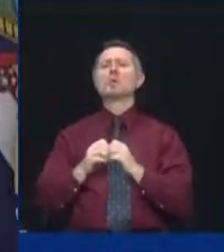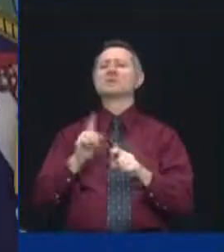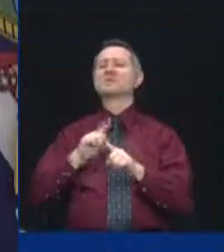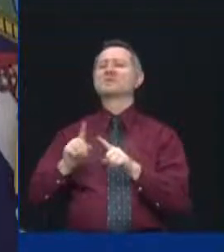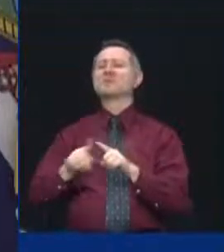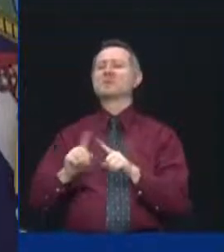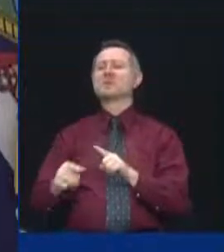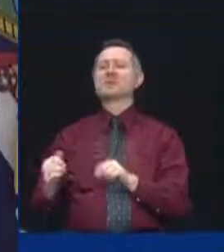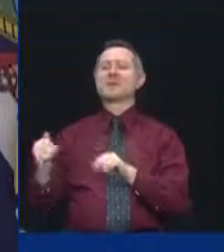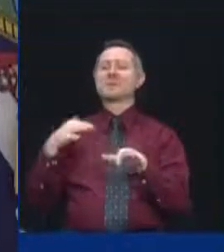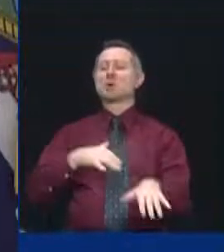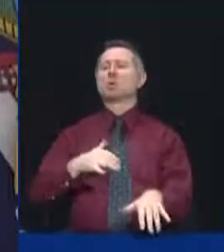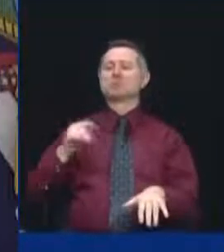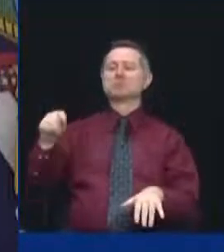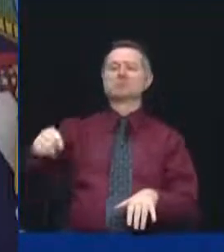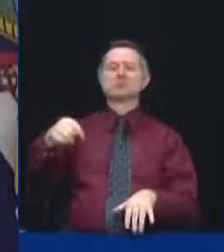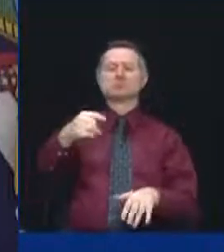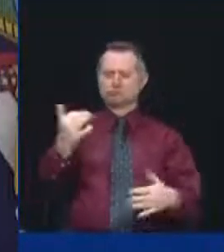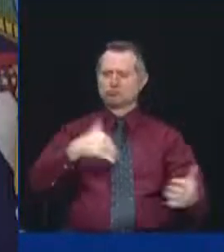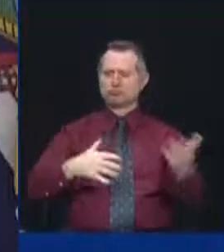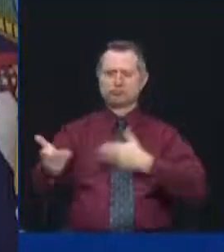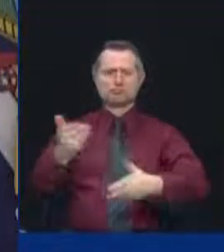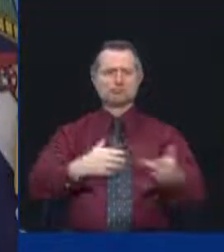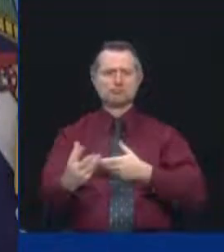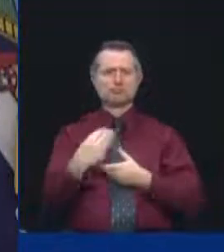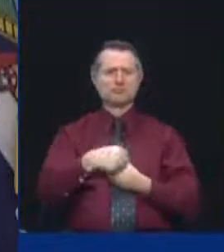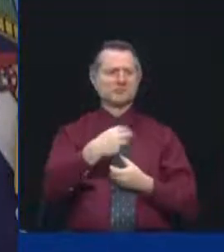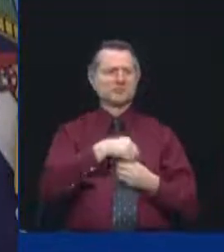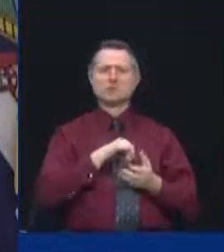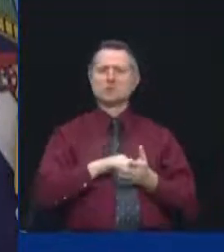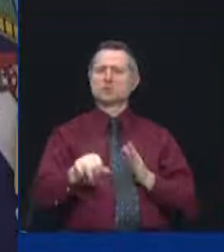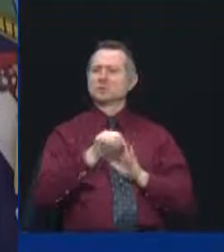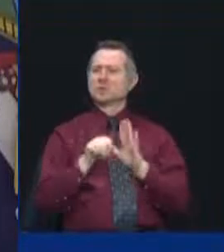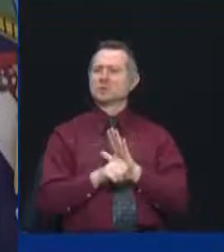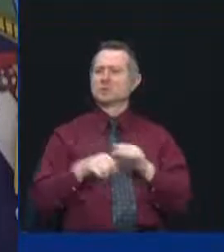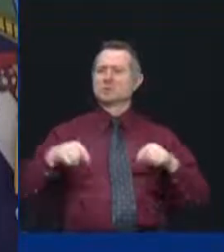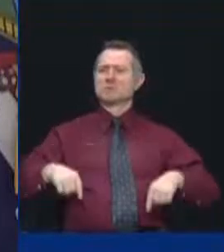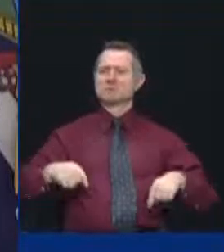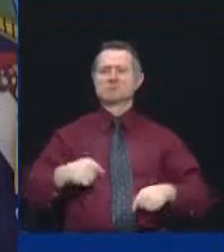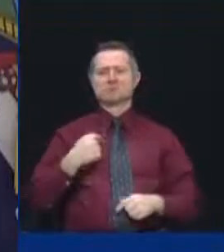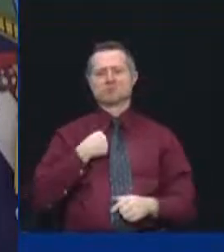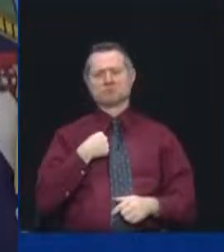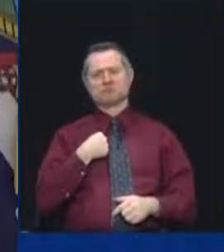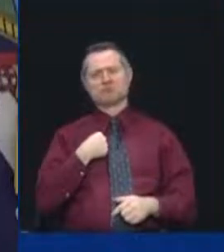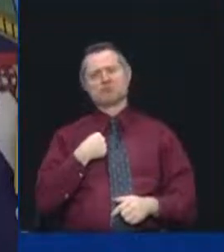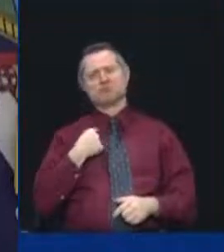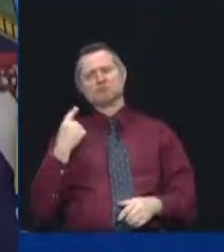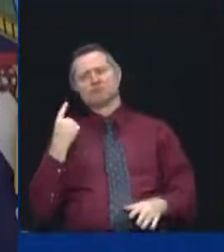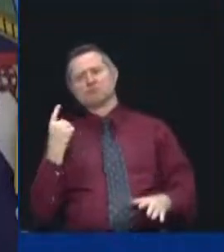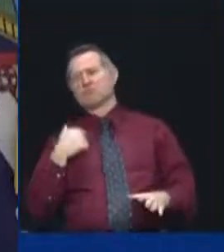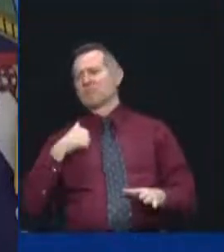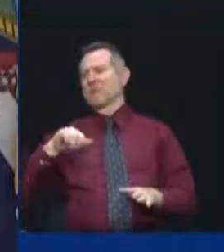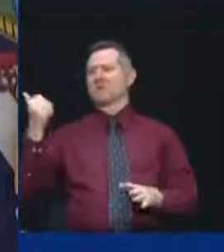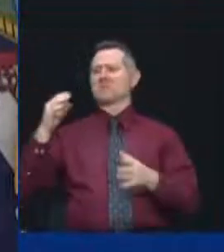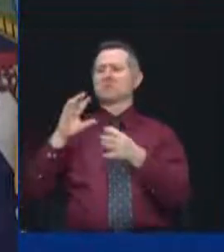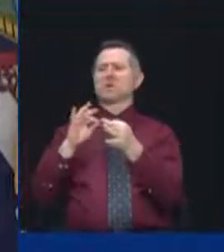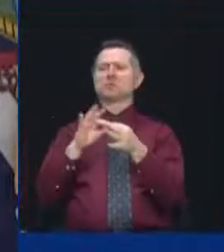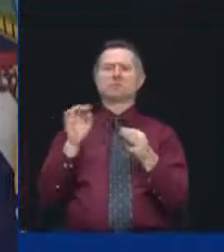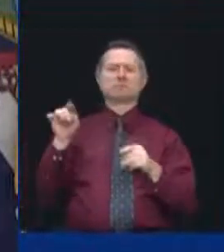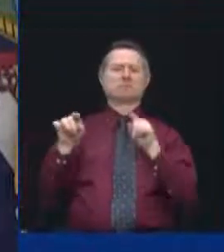to be part of this state. And I think the other message is